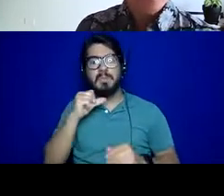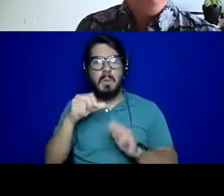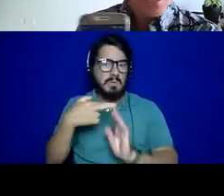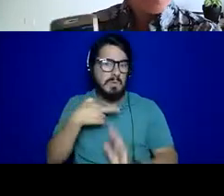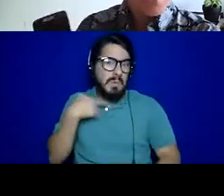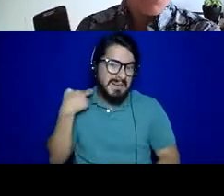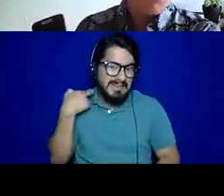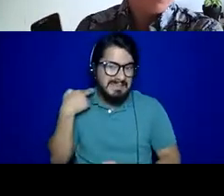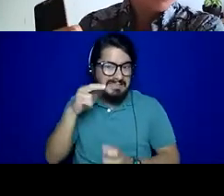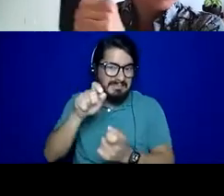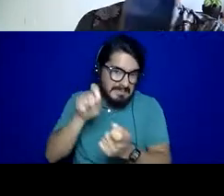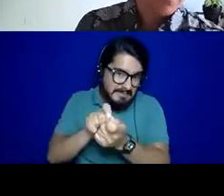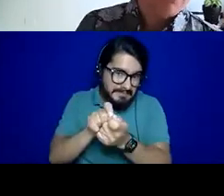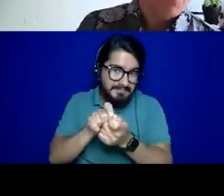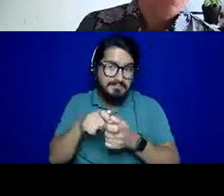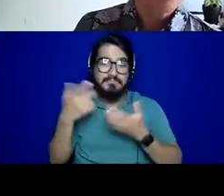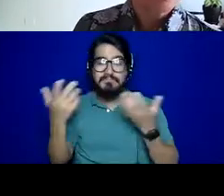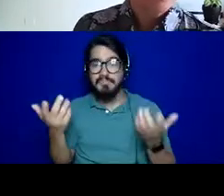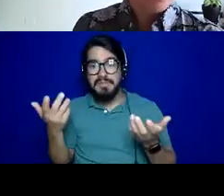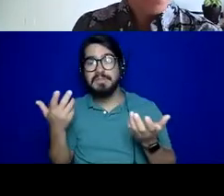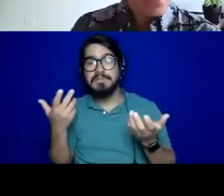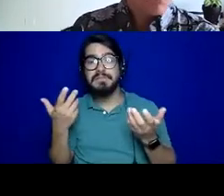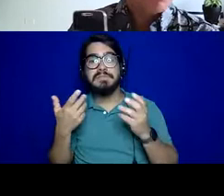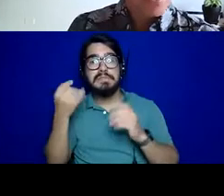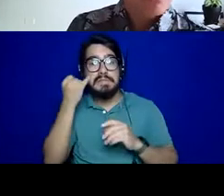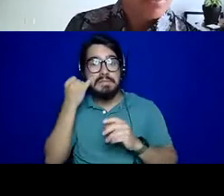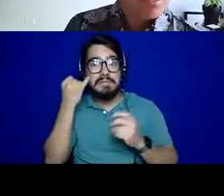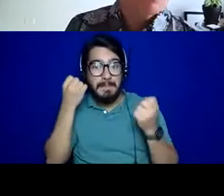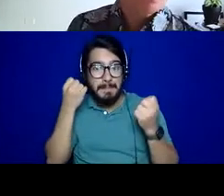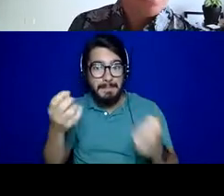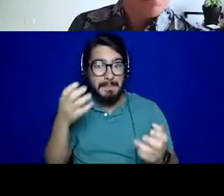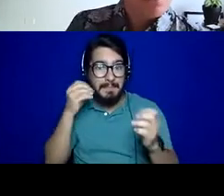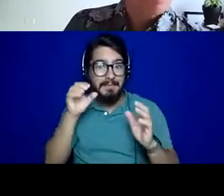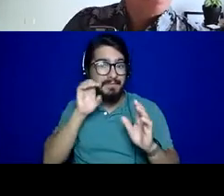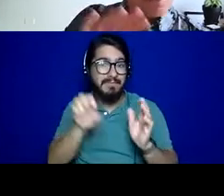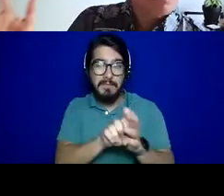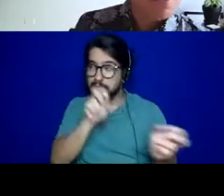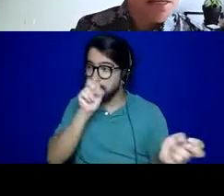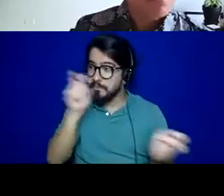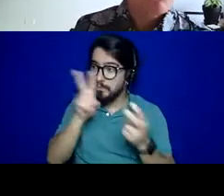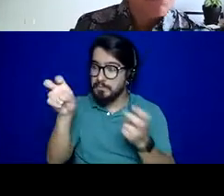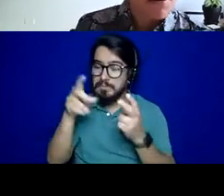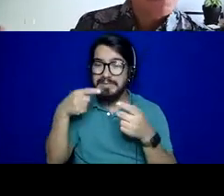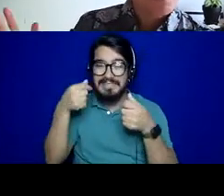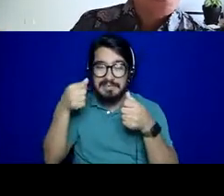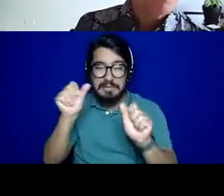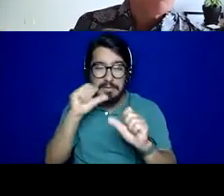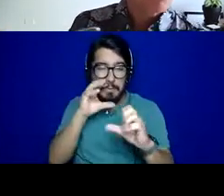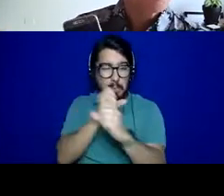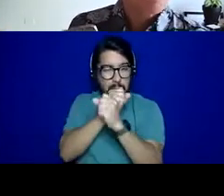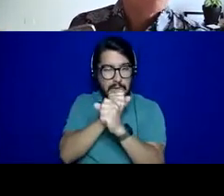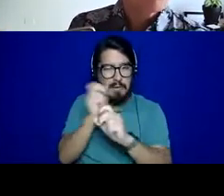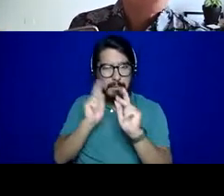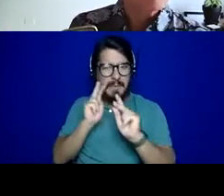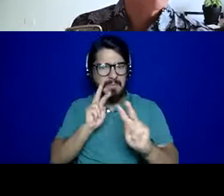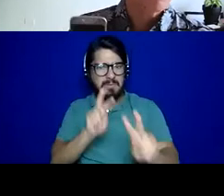unless I say was posting a lot of photos and I had been trying to be anonymous and somebody was able to look at all the metadata on my photos and say, oh,